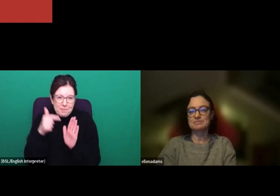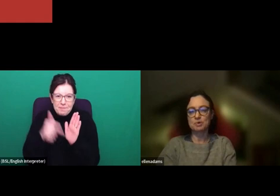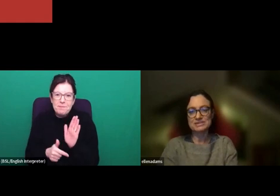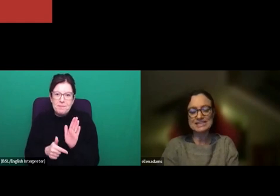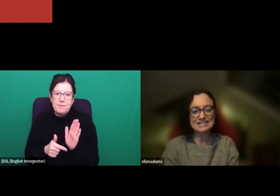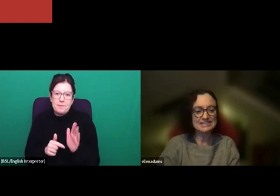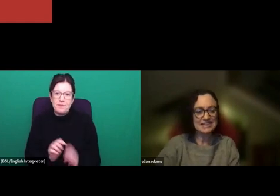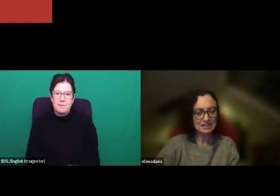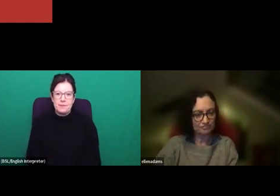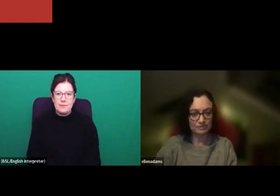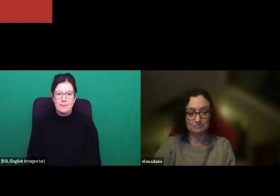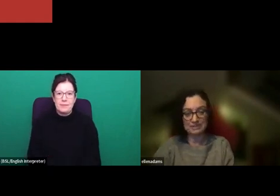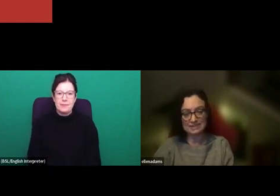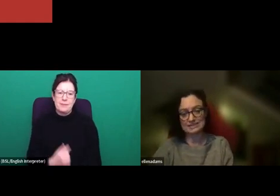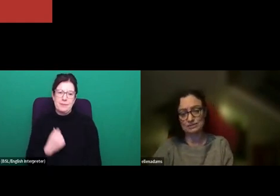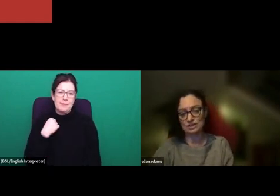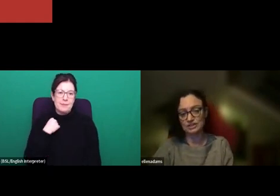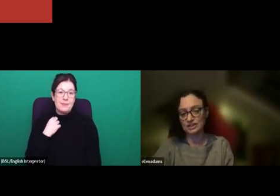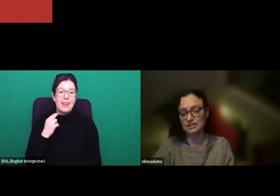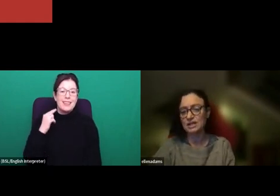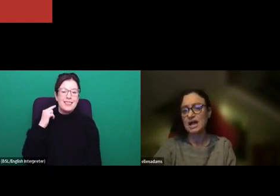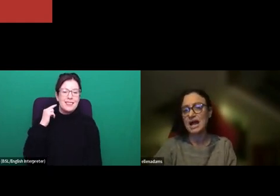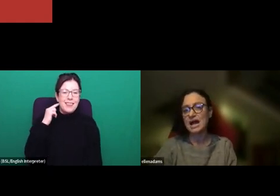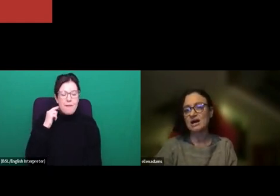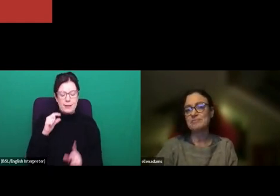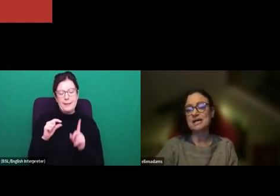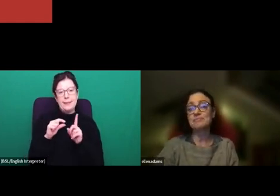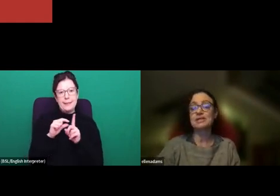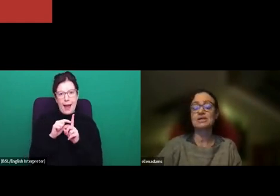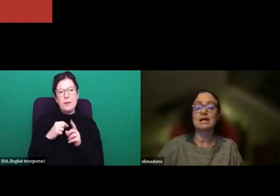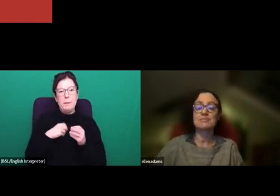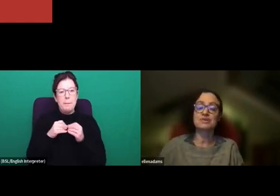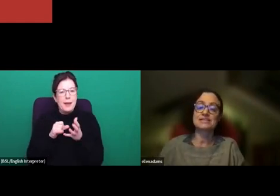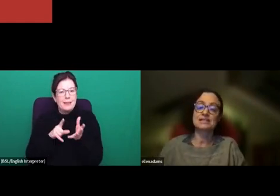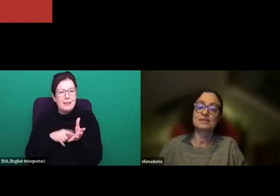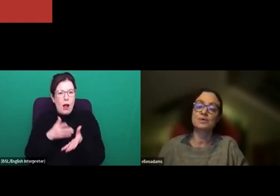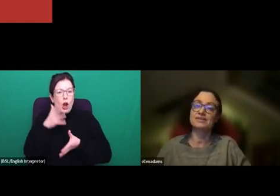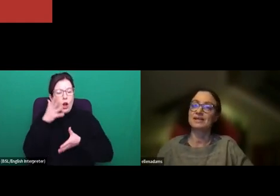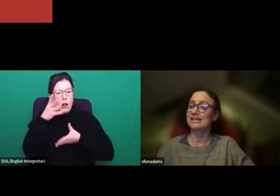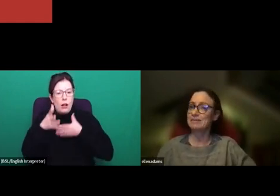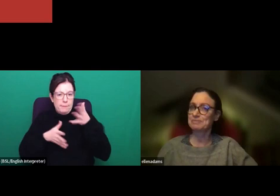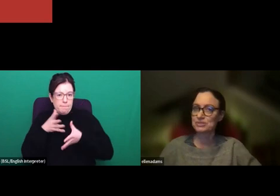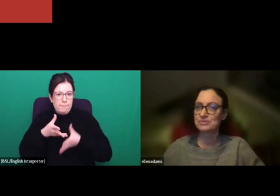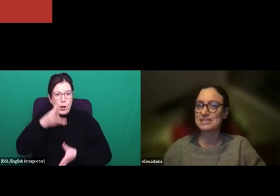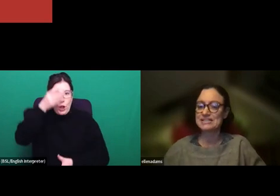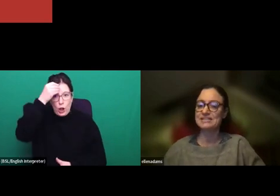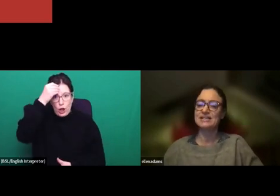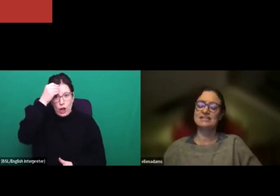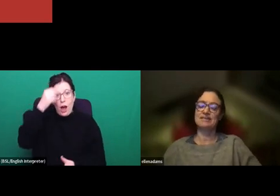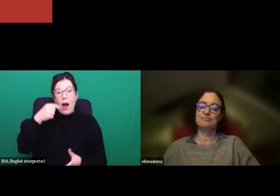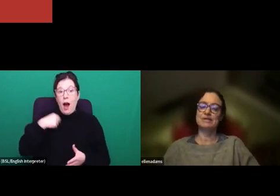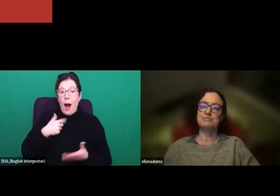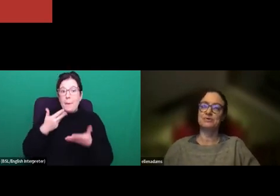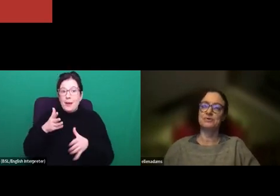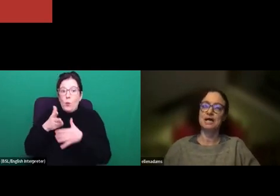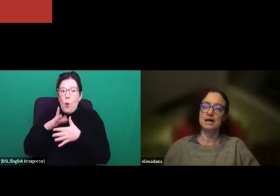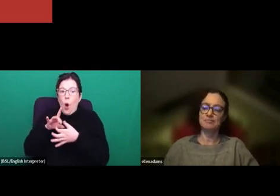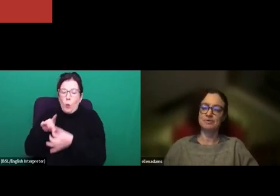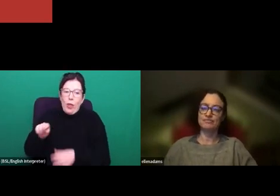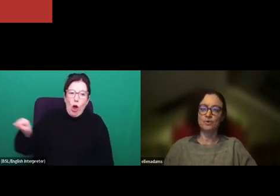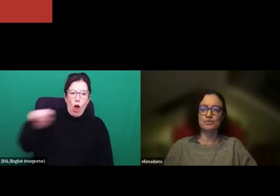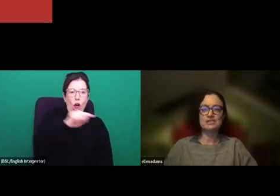I'm a small D deaf BSL learner, and I've been collaborating with capital D deaf